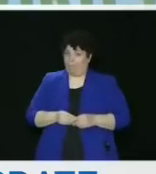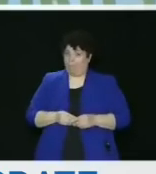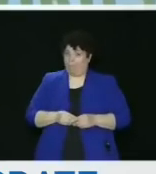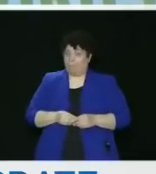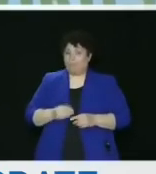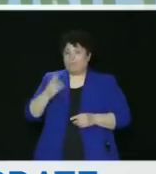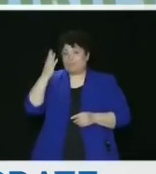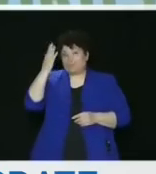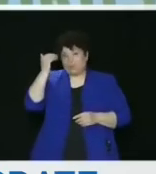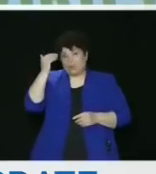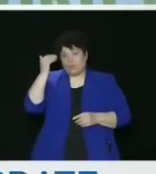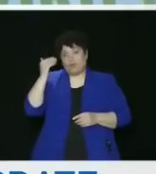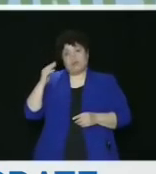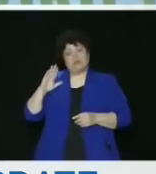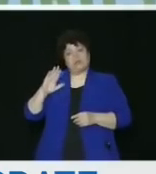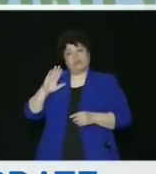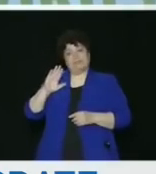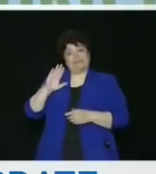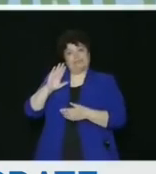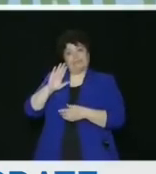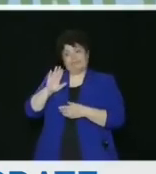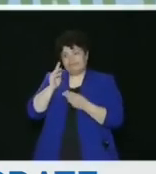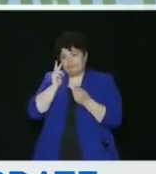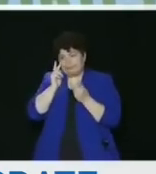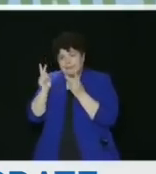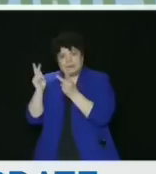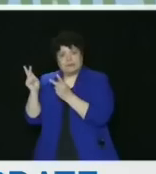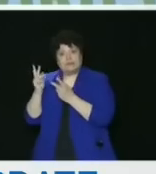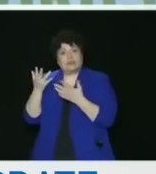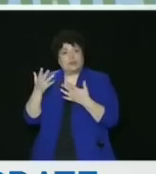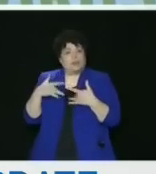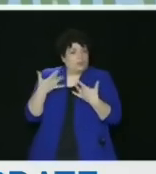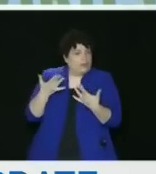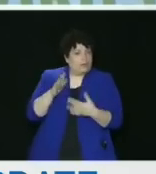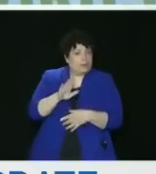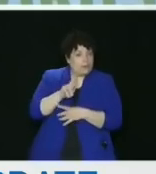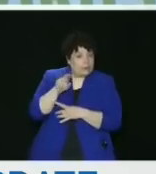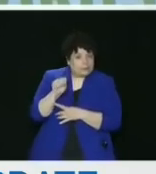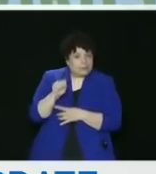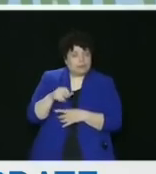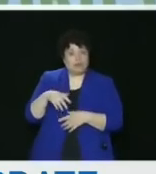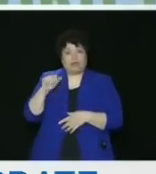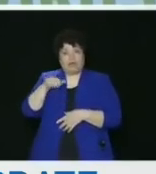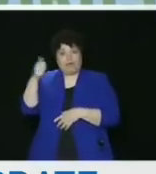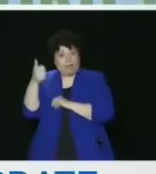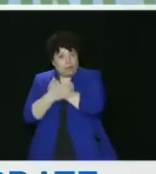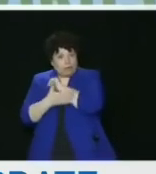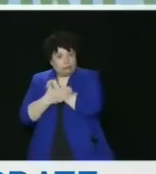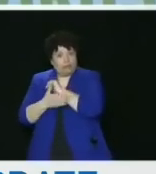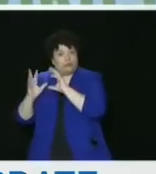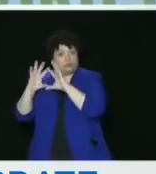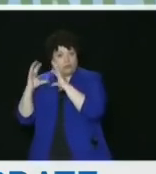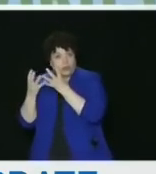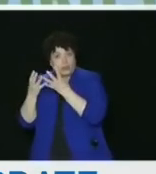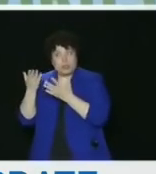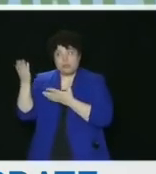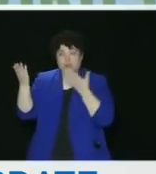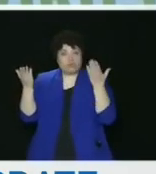because we will see what will be happening in the United States or in other countries also.